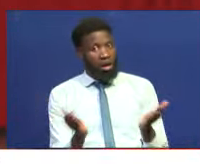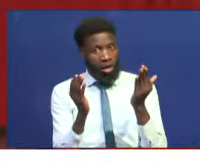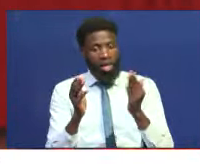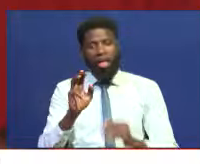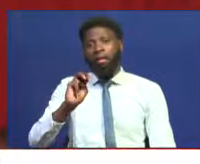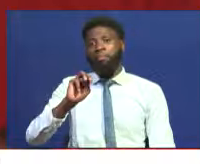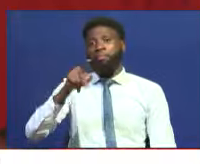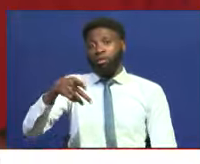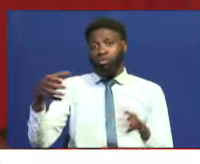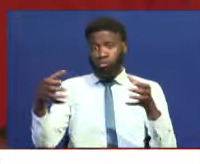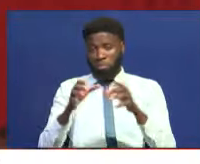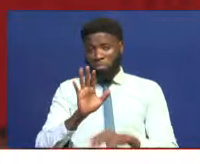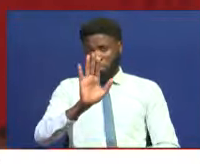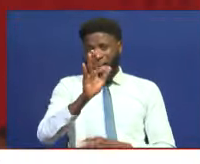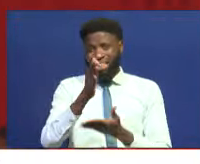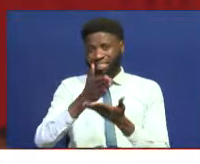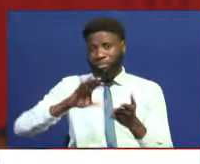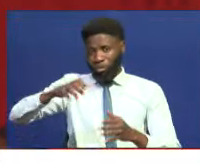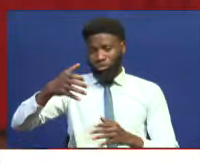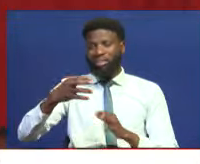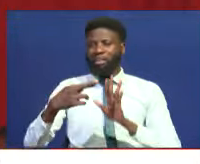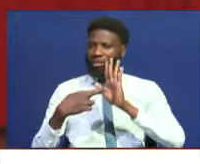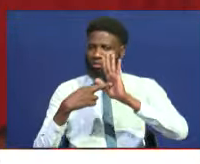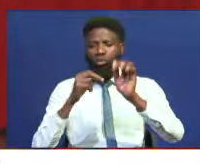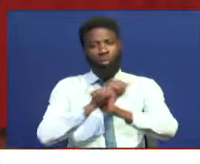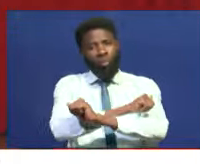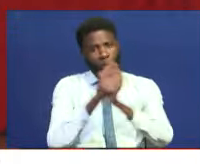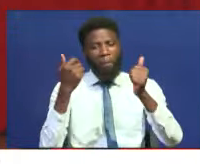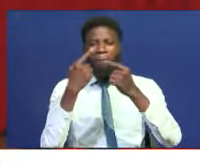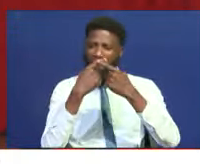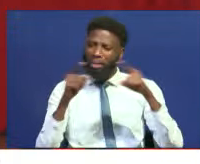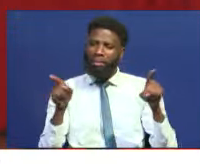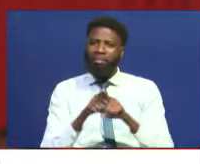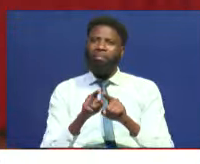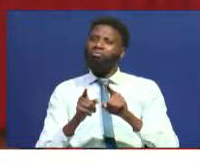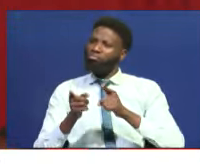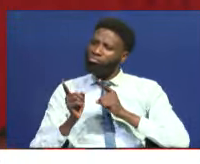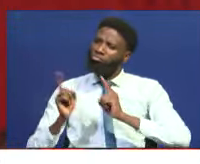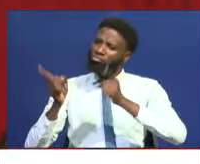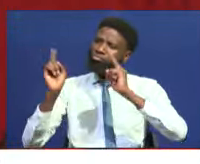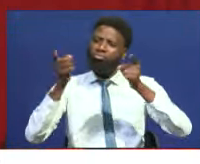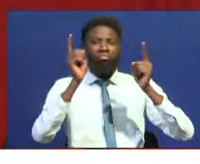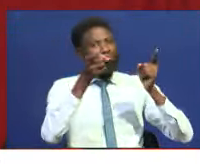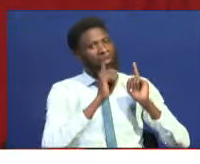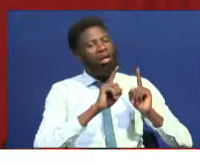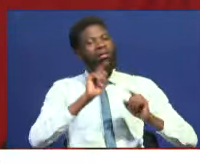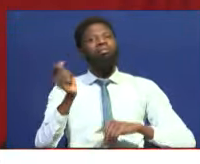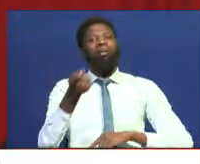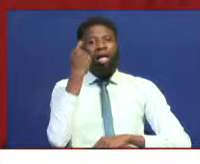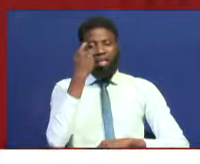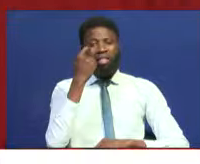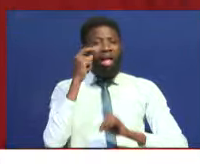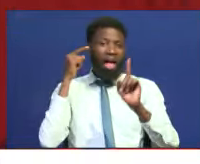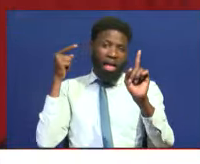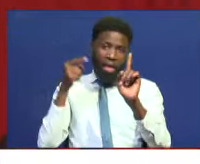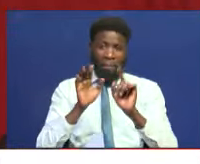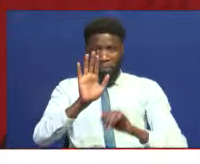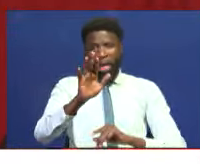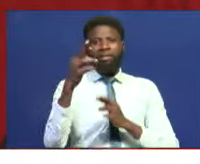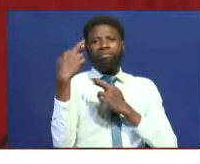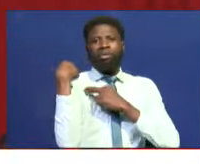around Kenya so that you understand and discharge your responsibilities better of